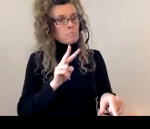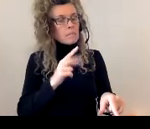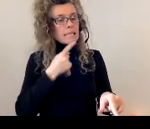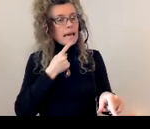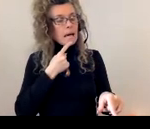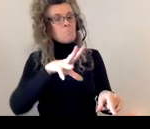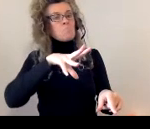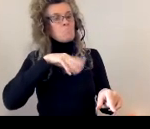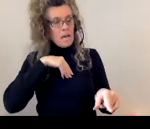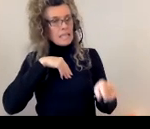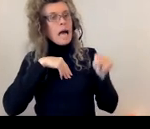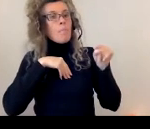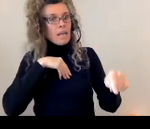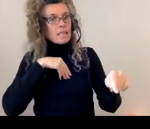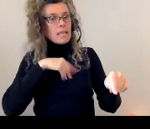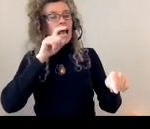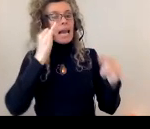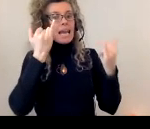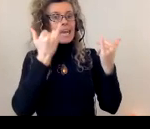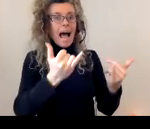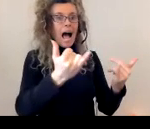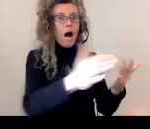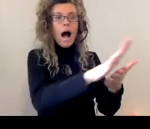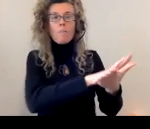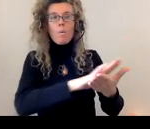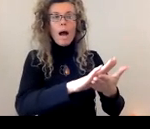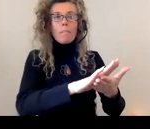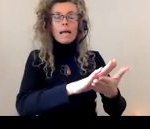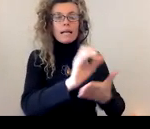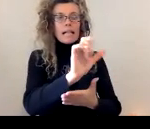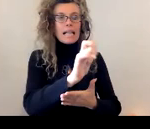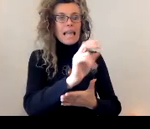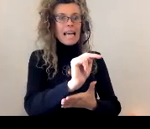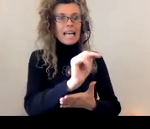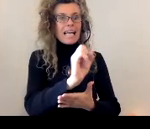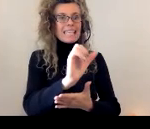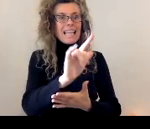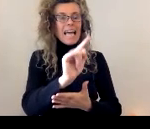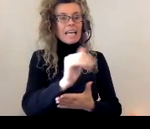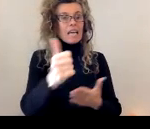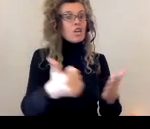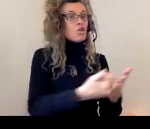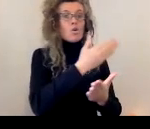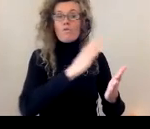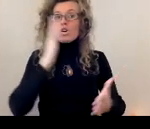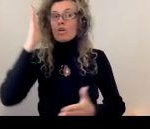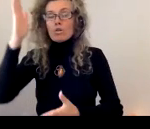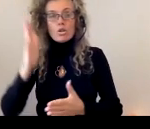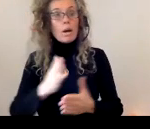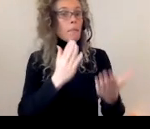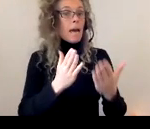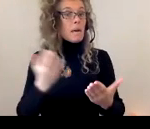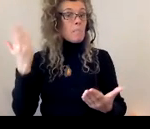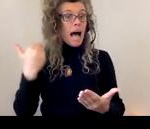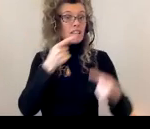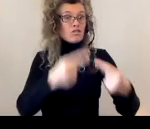accept this. Now I'm wiping the slate clean and I'm going into a new future. Maybe you've struggled financially, and